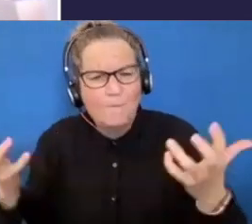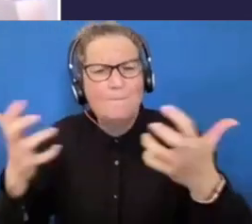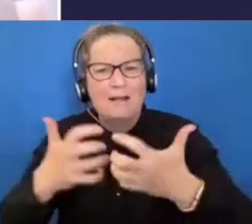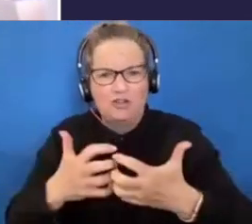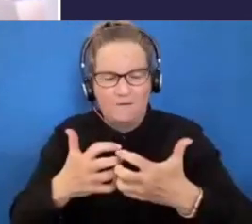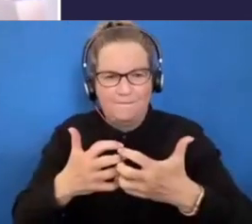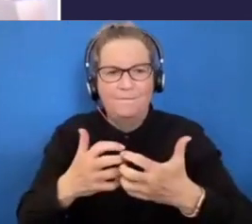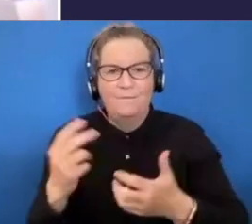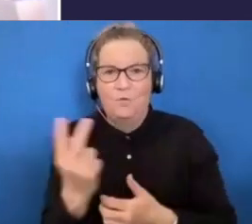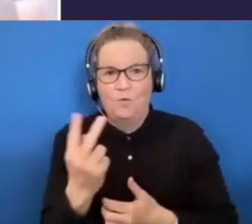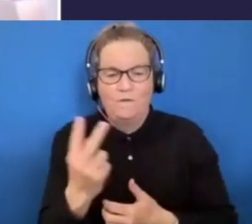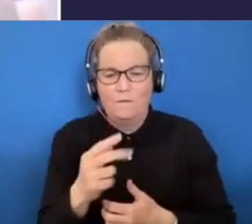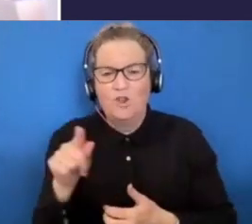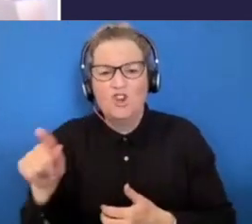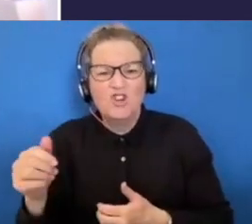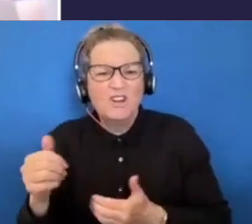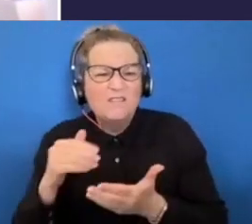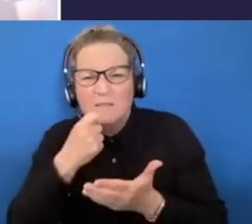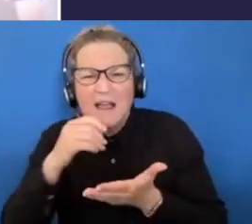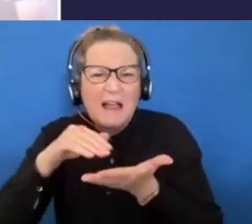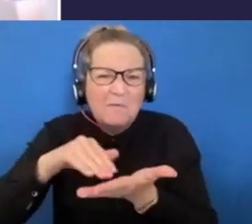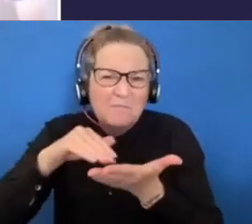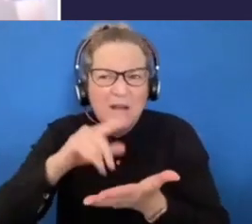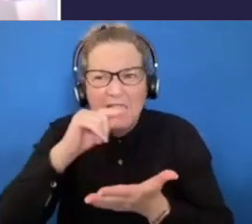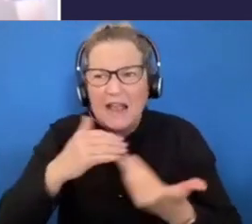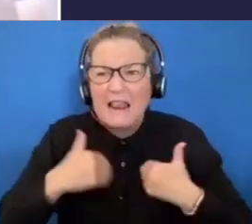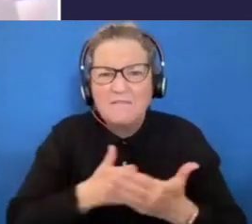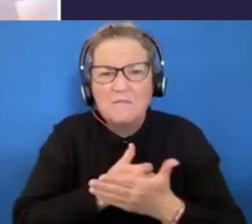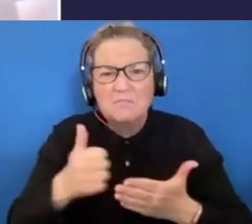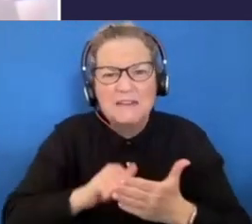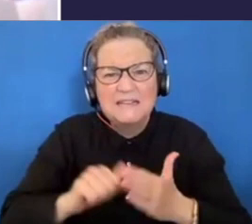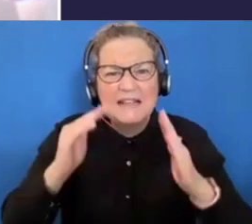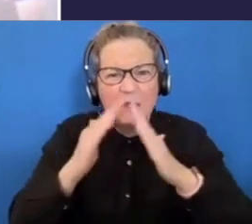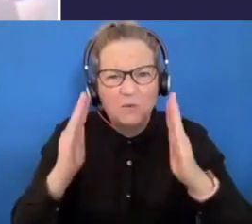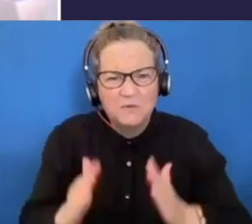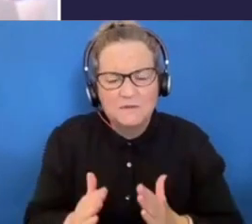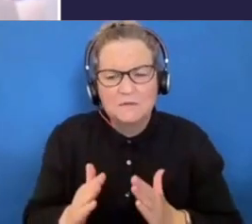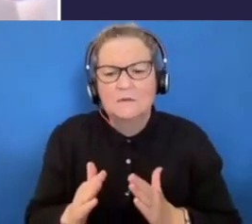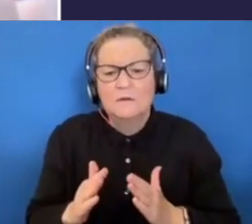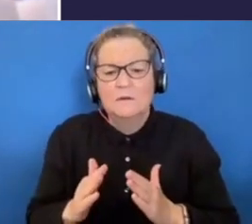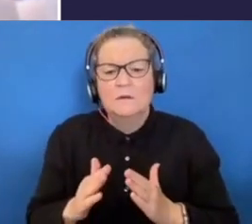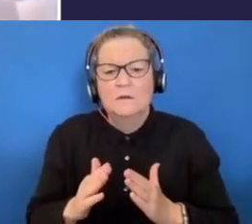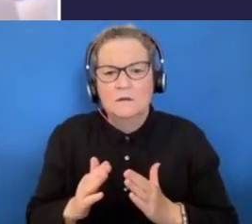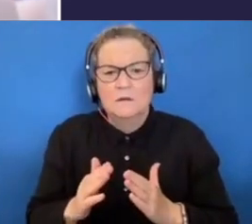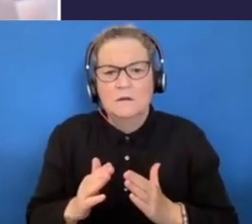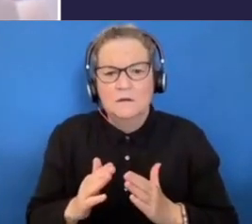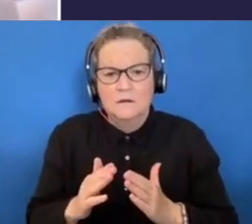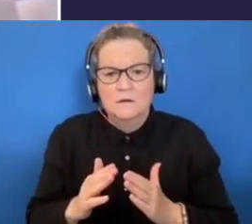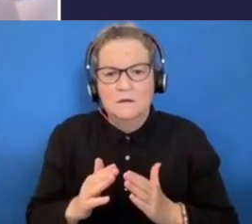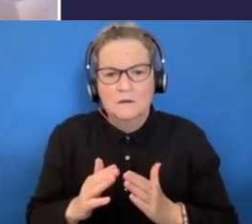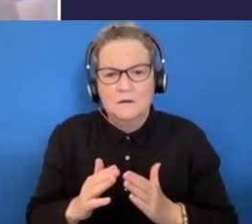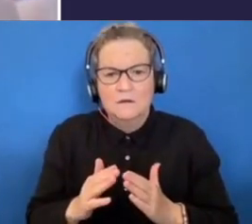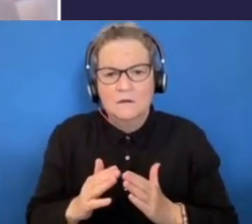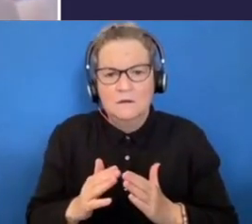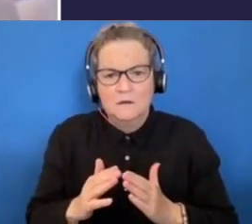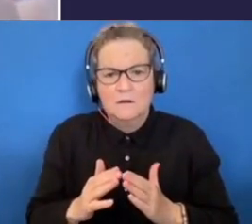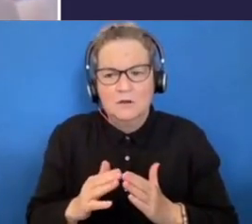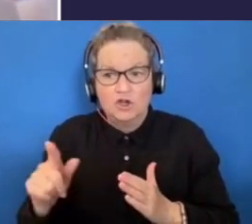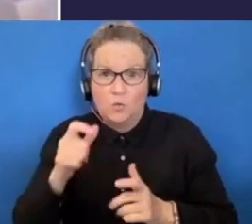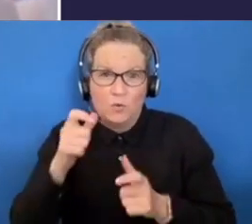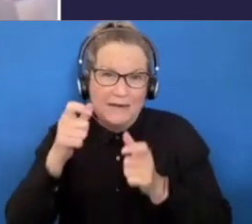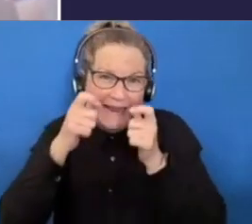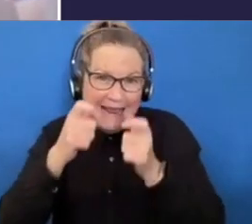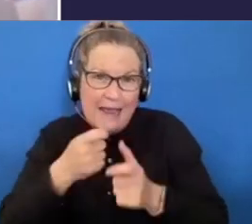people. So she would just give him a bit of help to live in his own home, and in exchange she would give him some care.